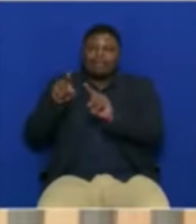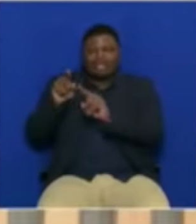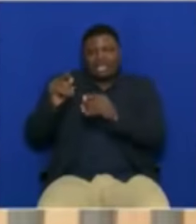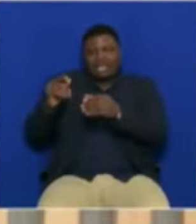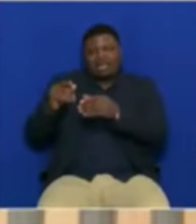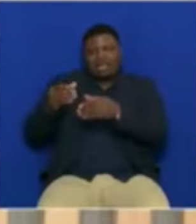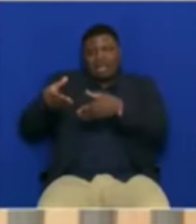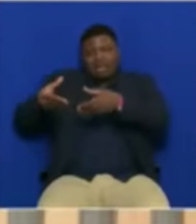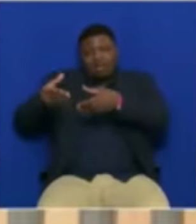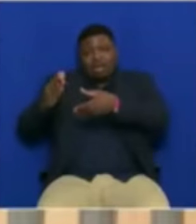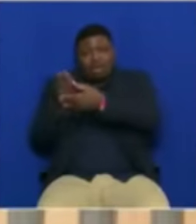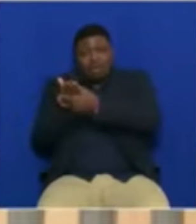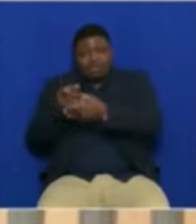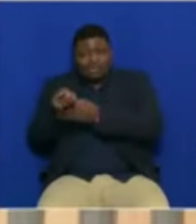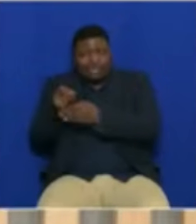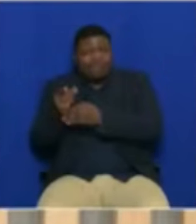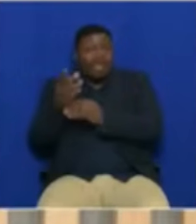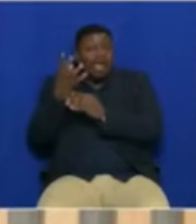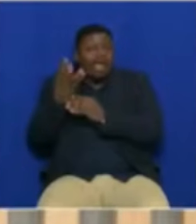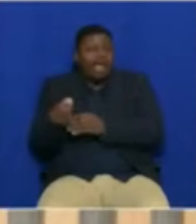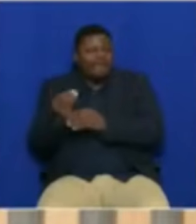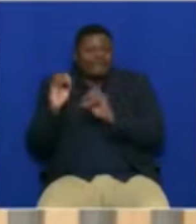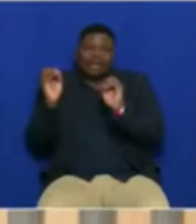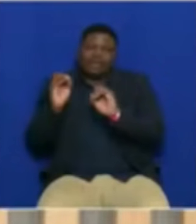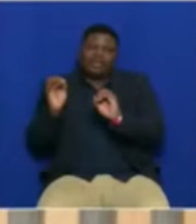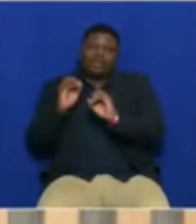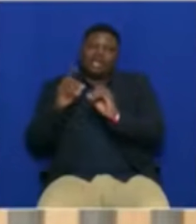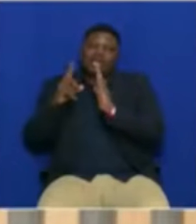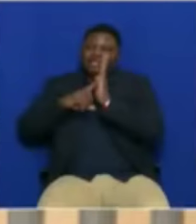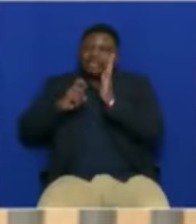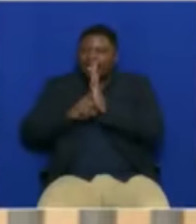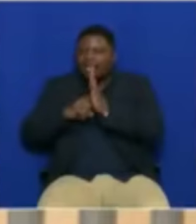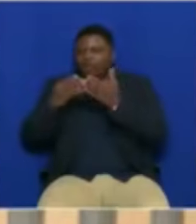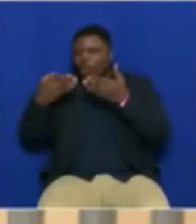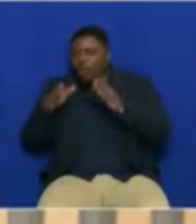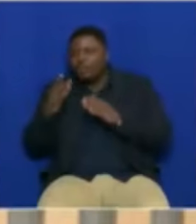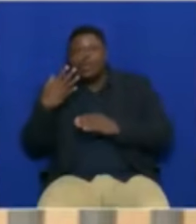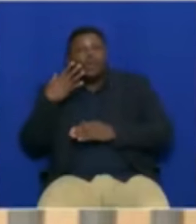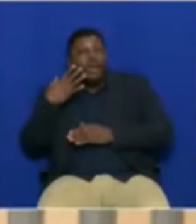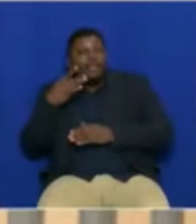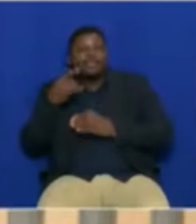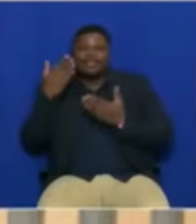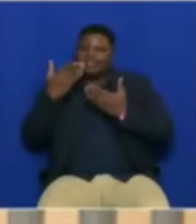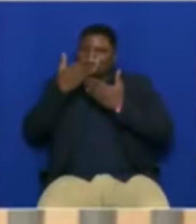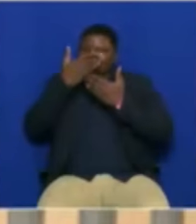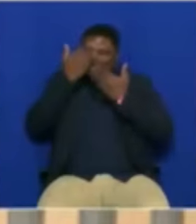happened. Do you, by any chance, have those dates in your docket?